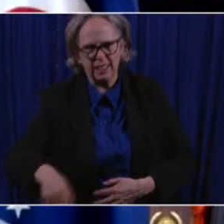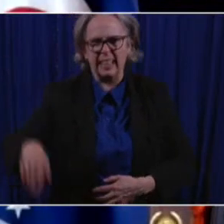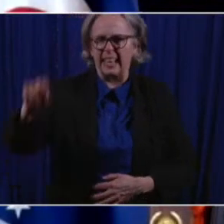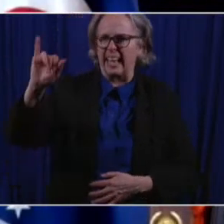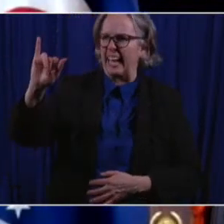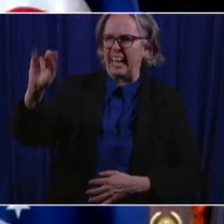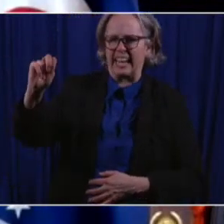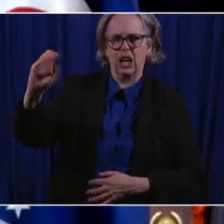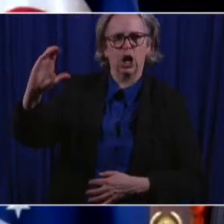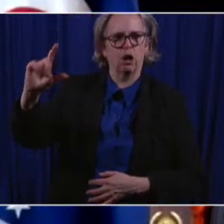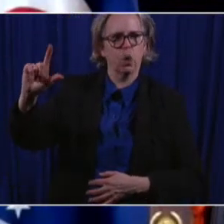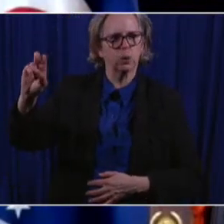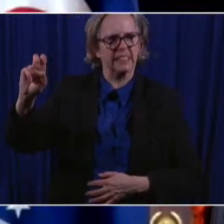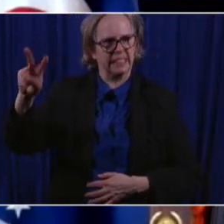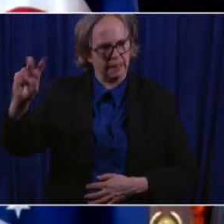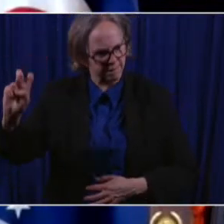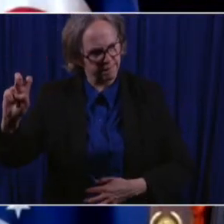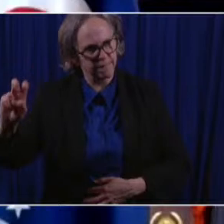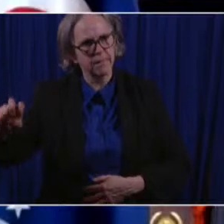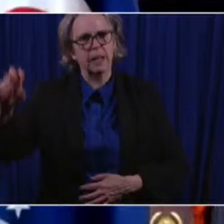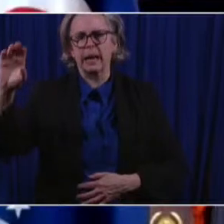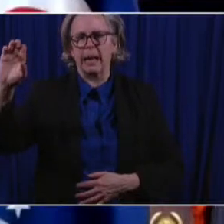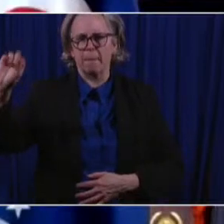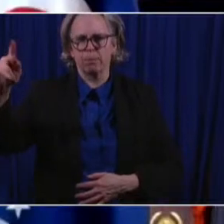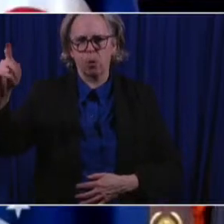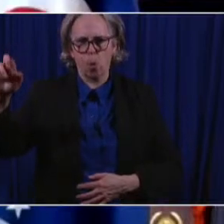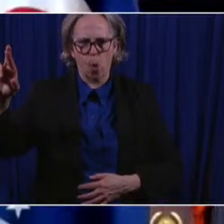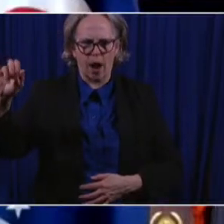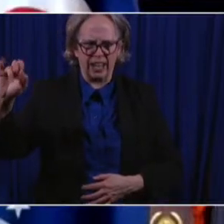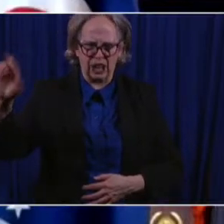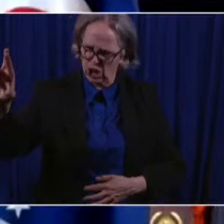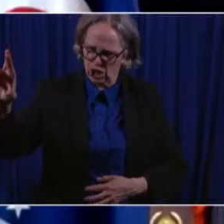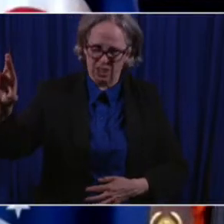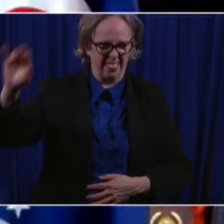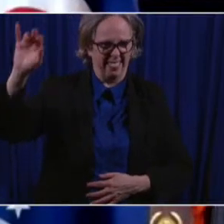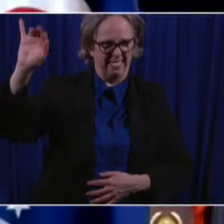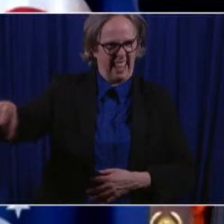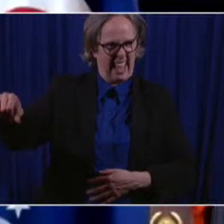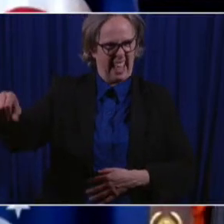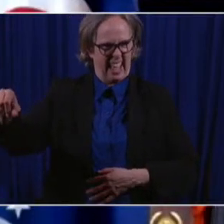And this is a great way to match